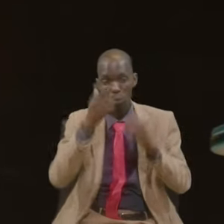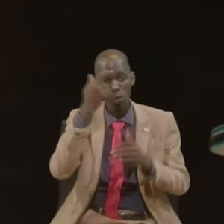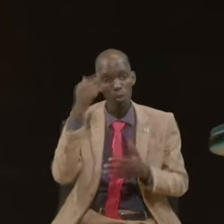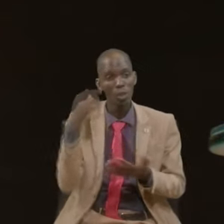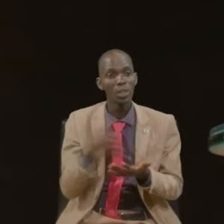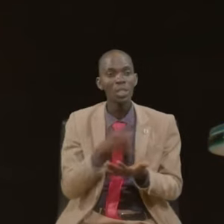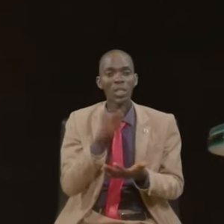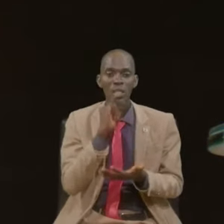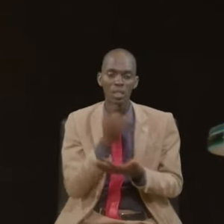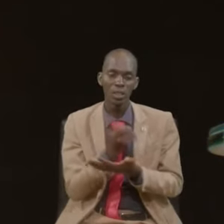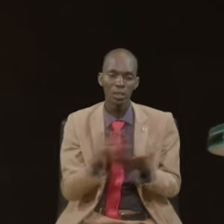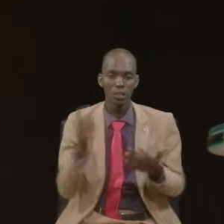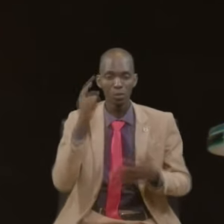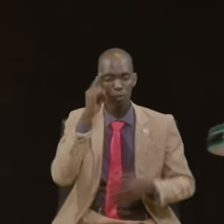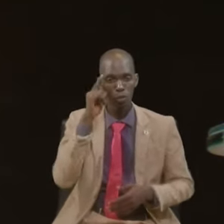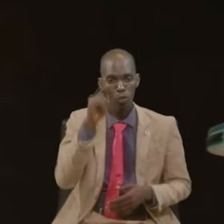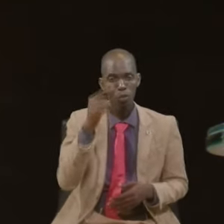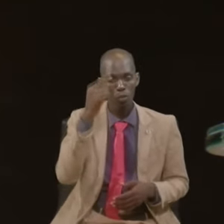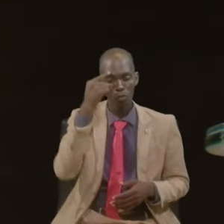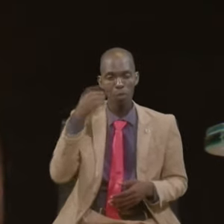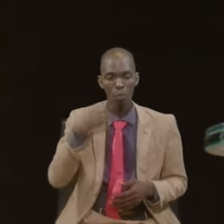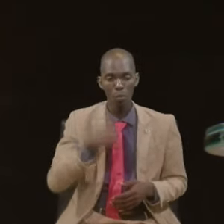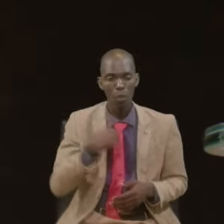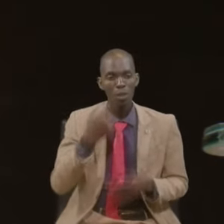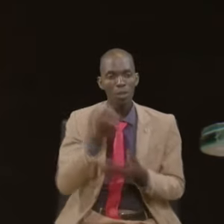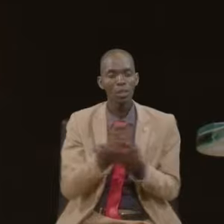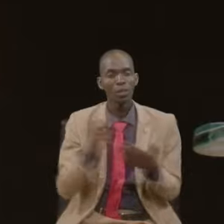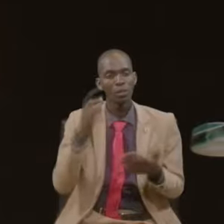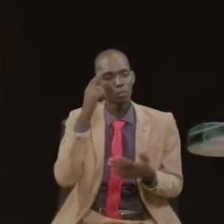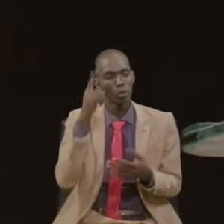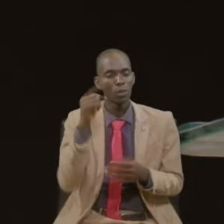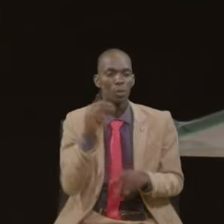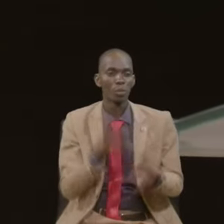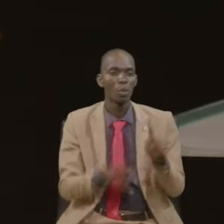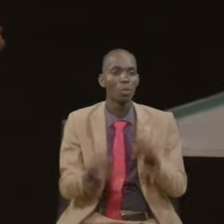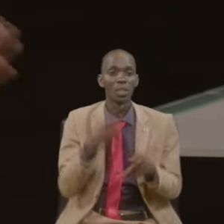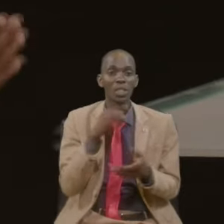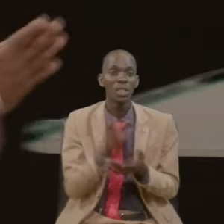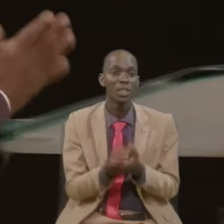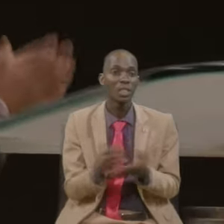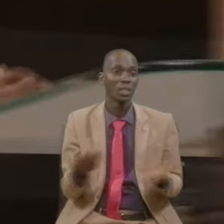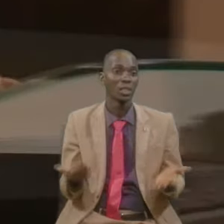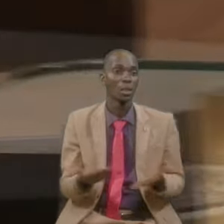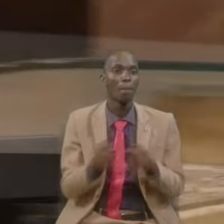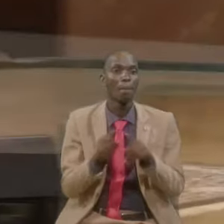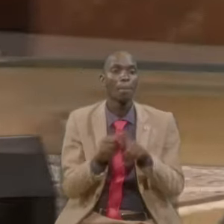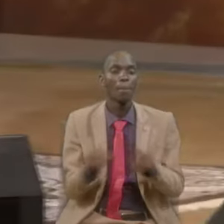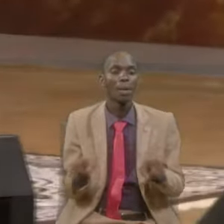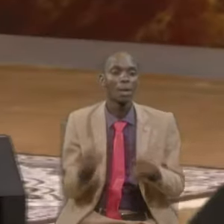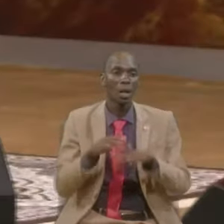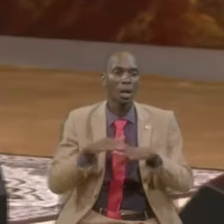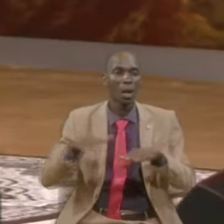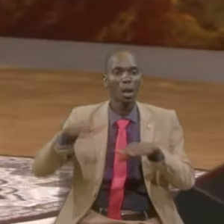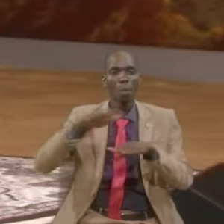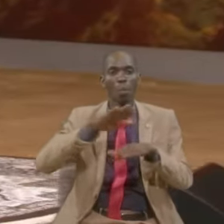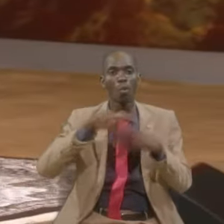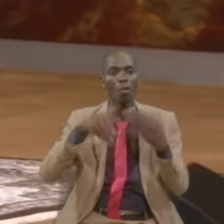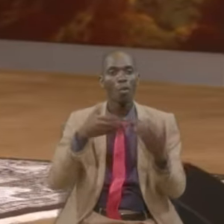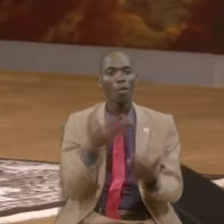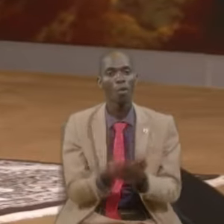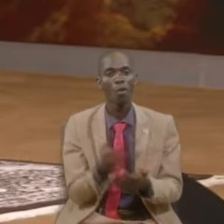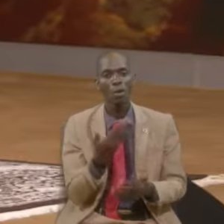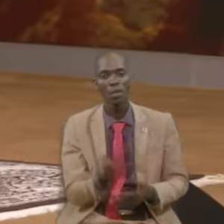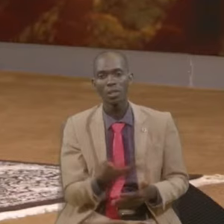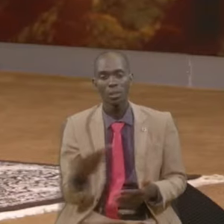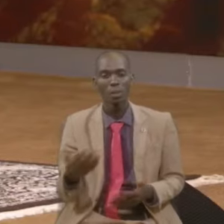reaching for you, reaching for me, reaching for the brethren. It says, but above all things,